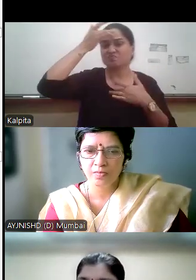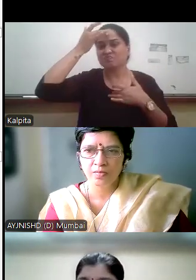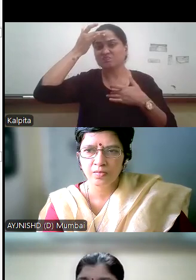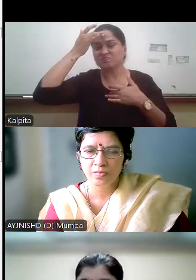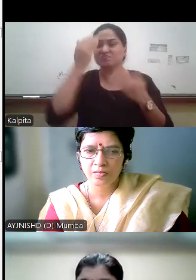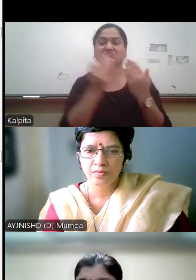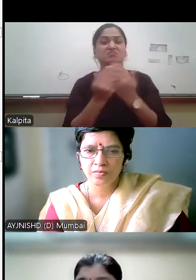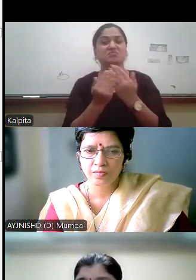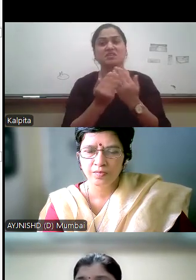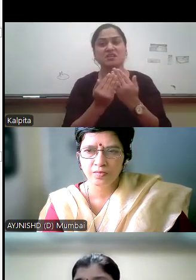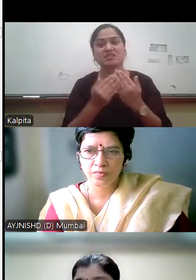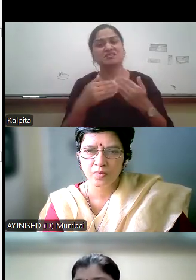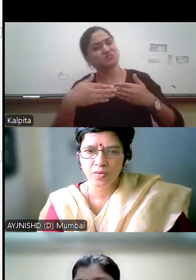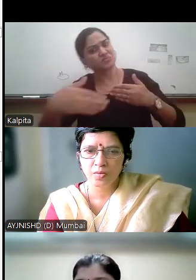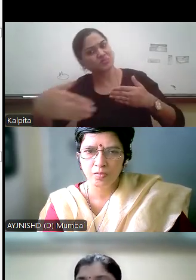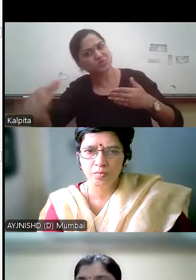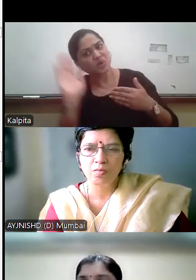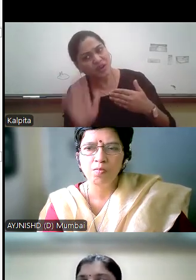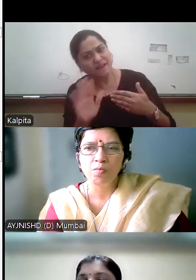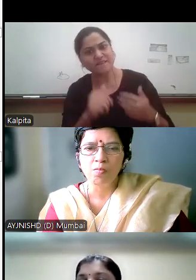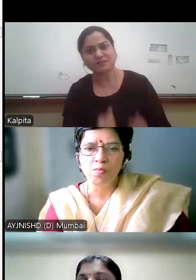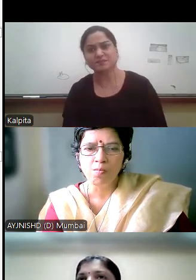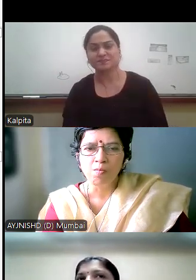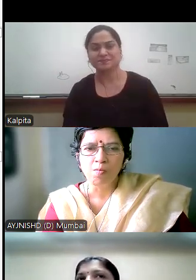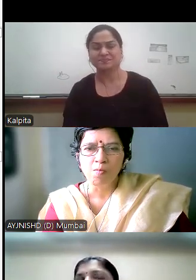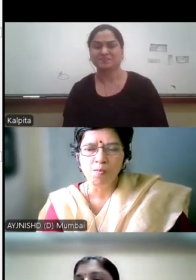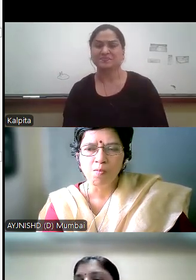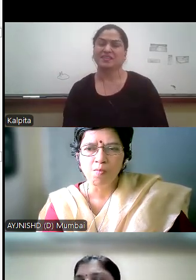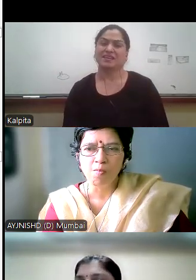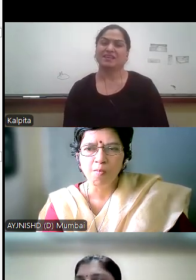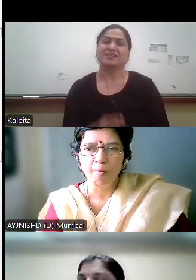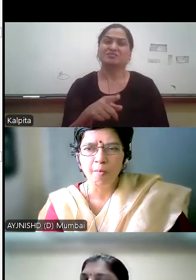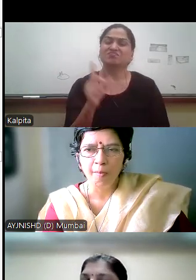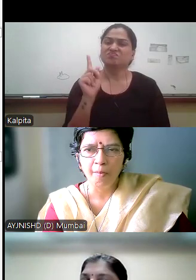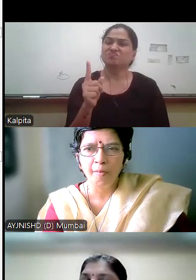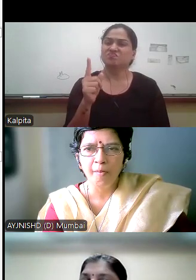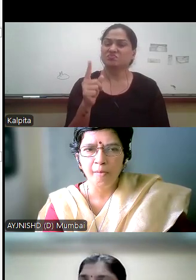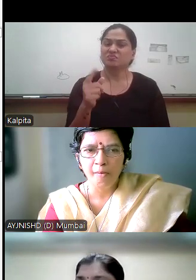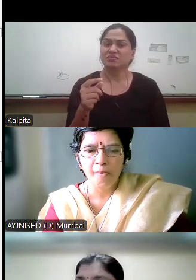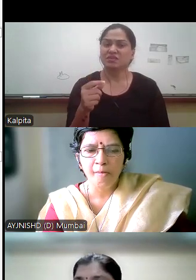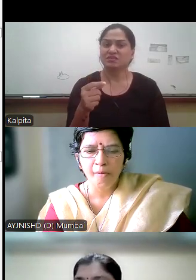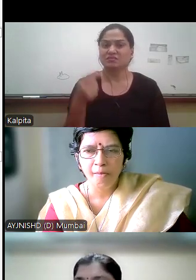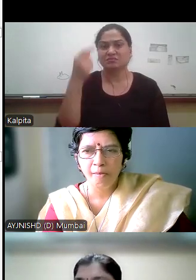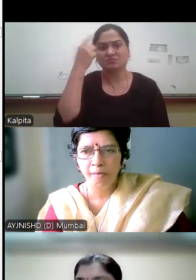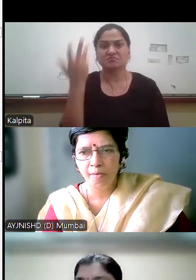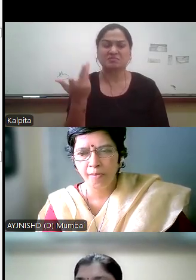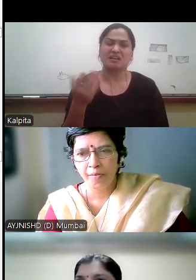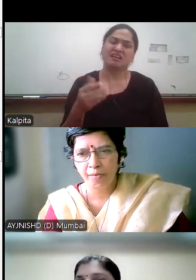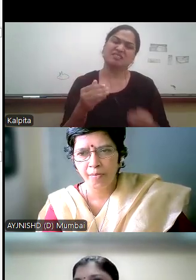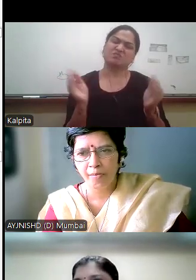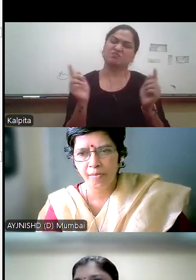There are variety of career choices. Then there's a myth that it has a short lifespan. No, they may lead a normal